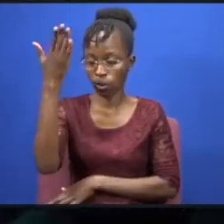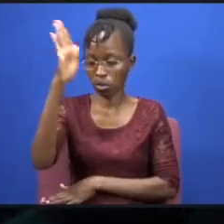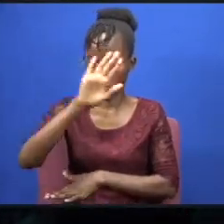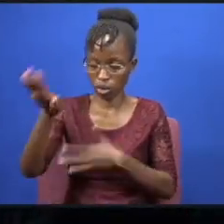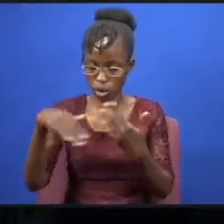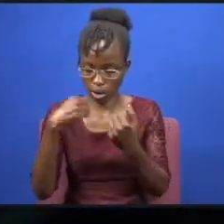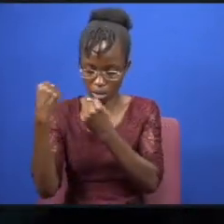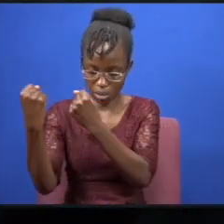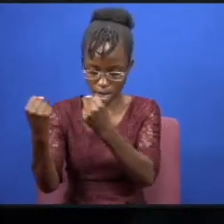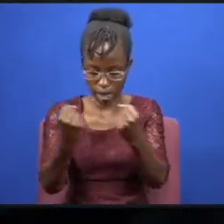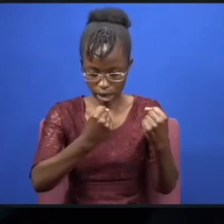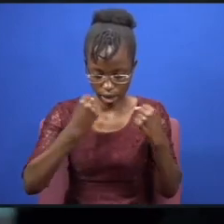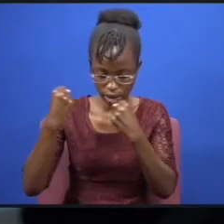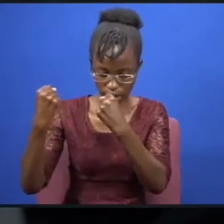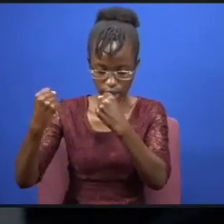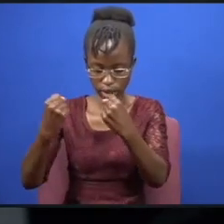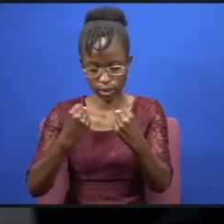Almighty.